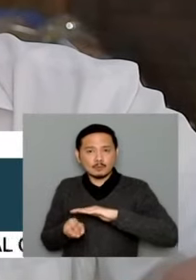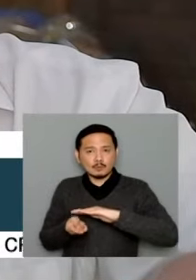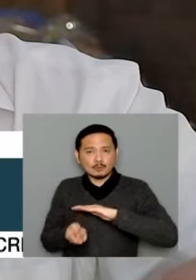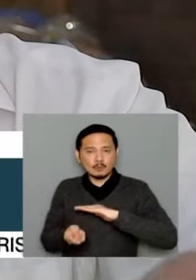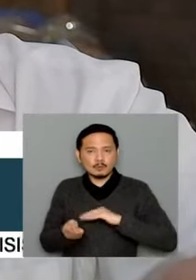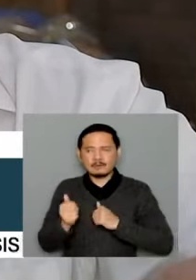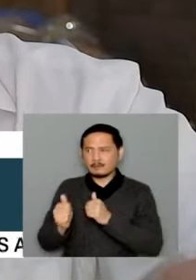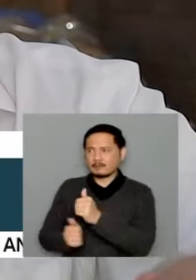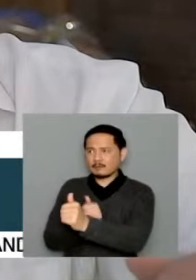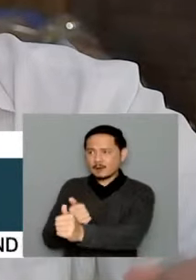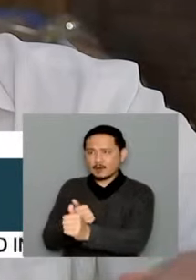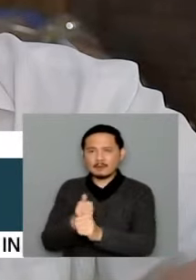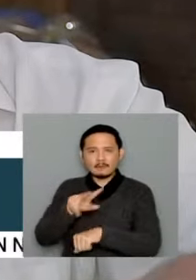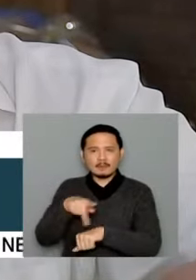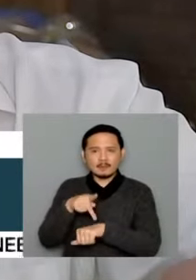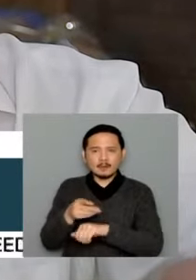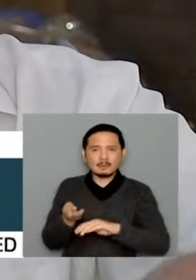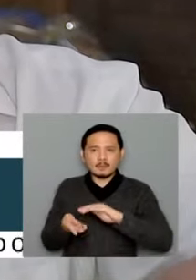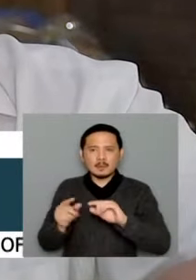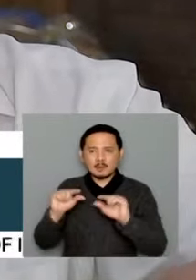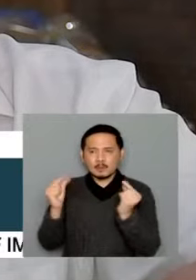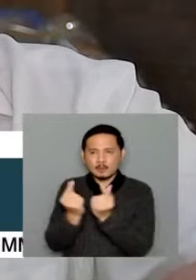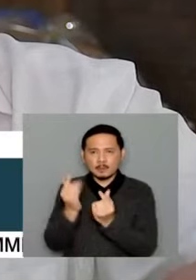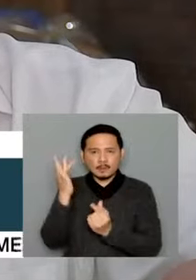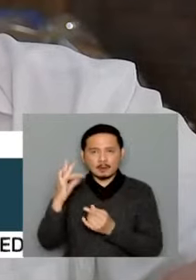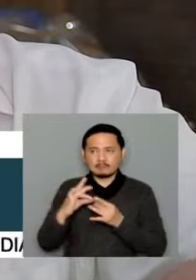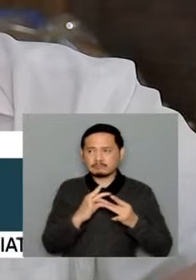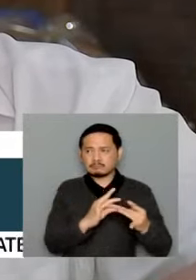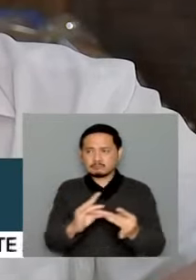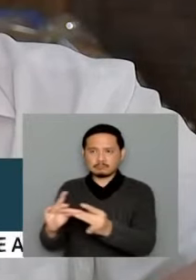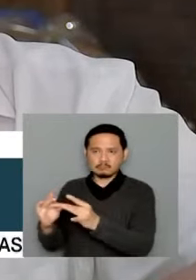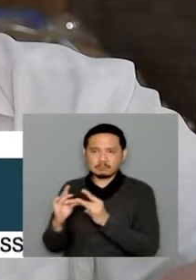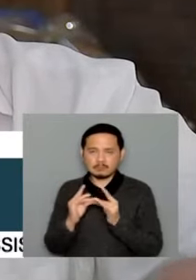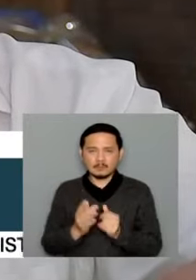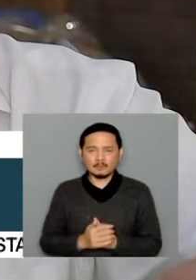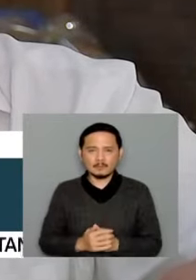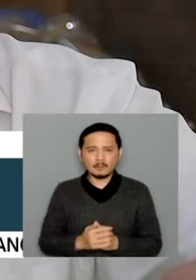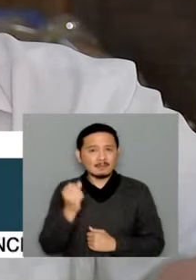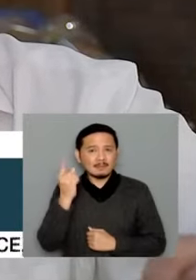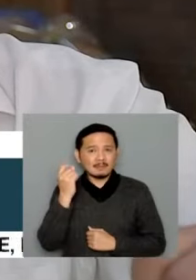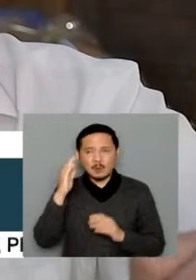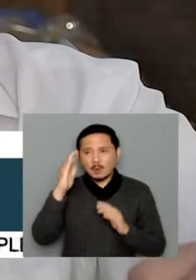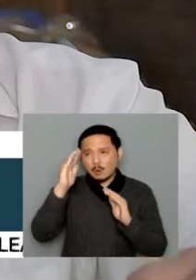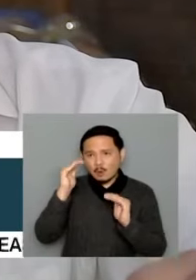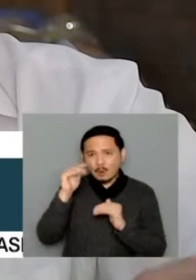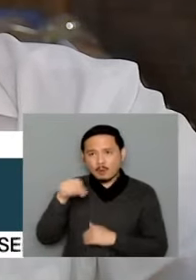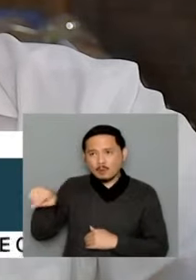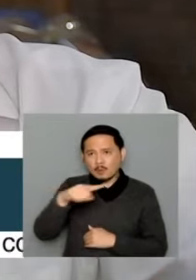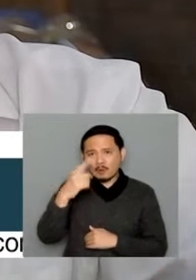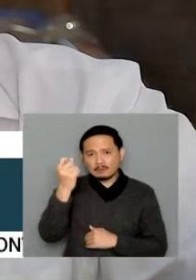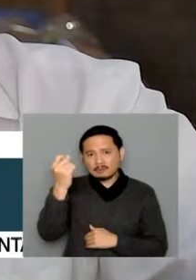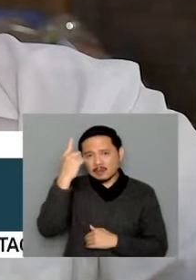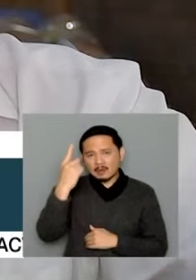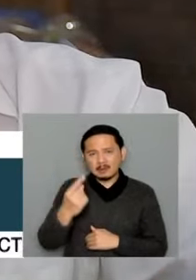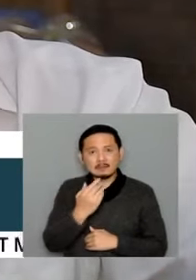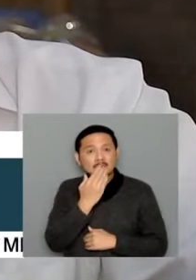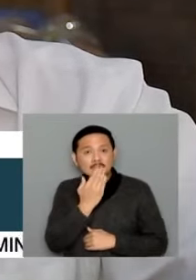Phil Baking Group bilang nagkakaisang grupo ng mga panadero na sana naman po ay maunawaan sa taas po ng presyo ng